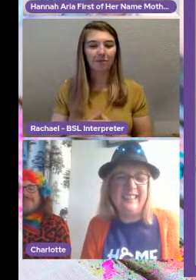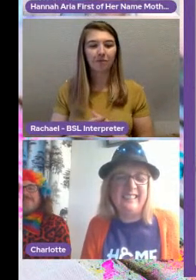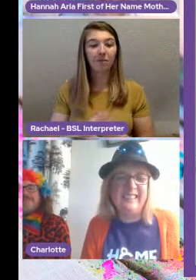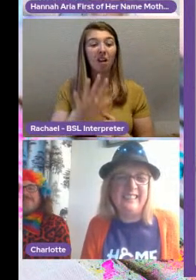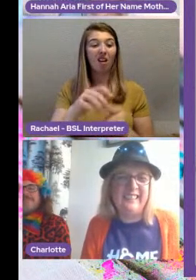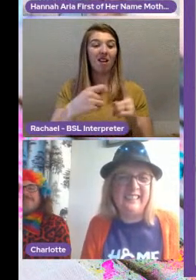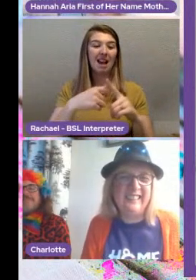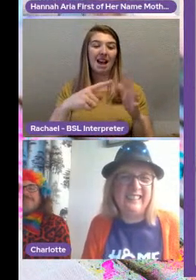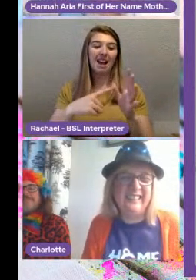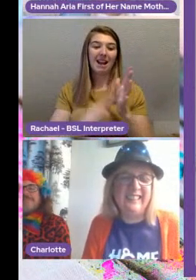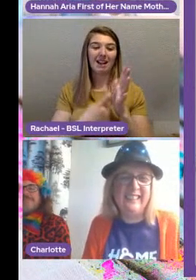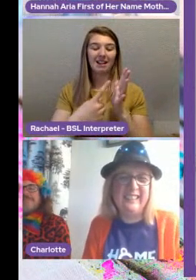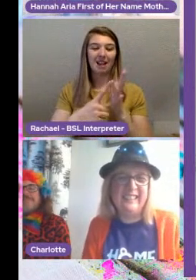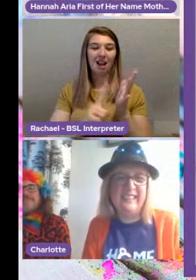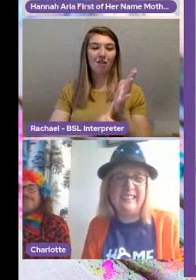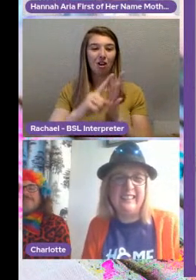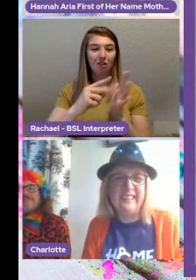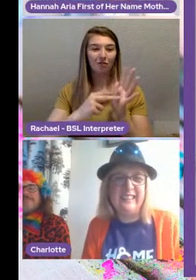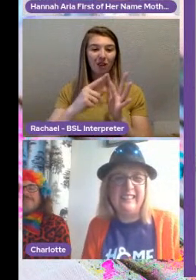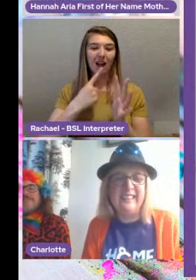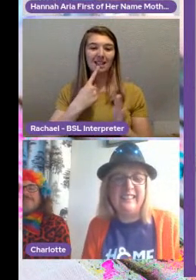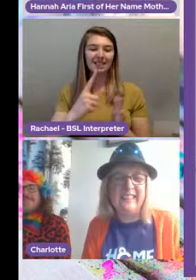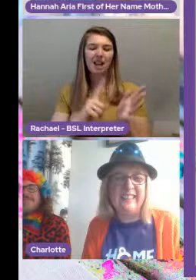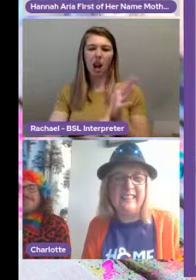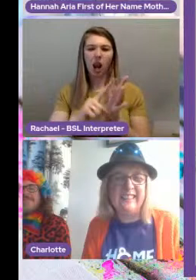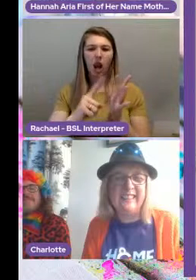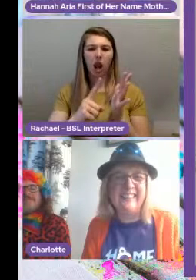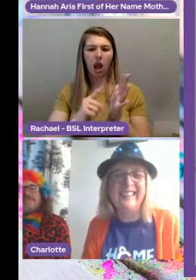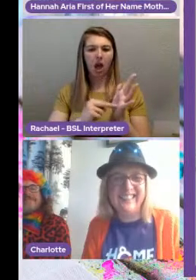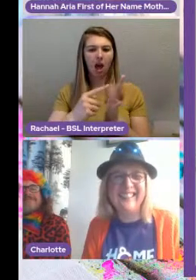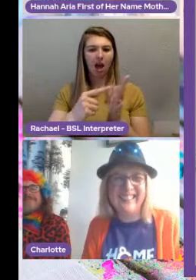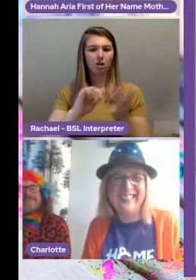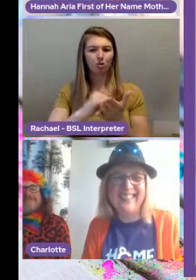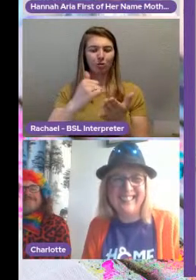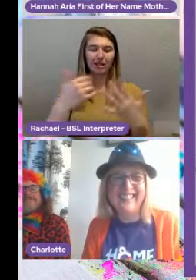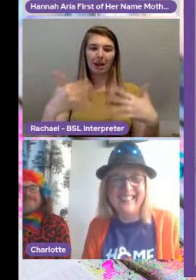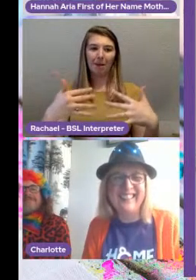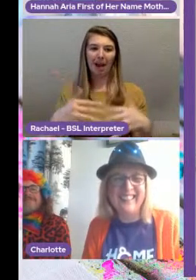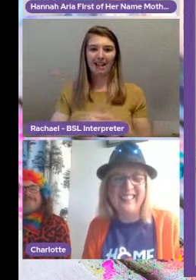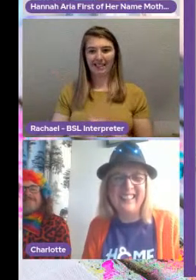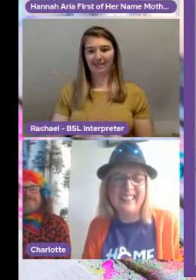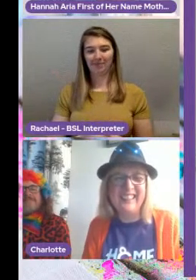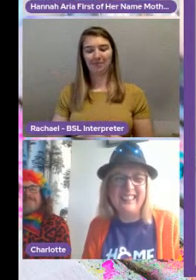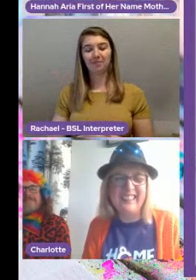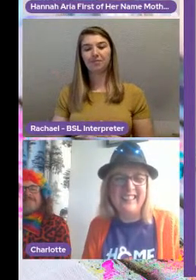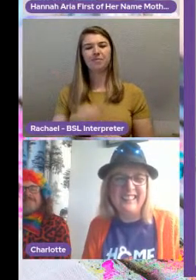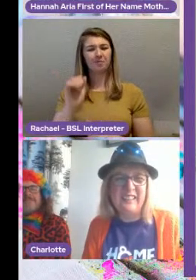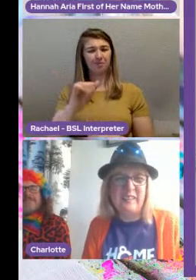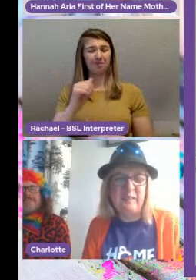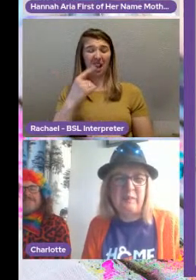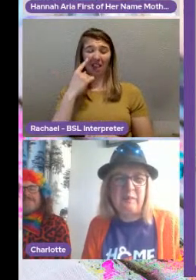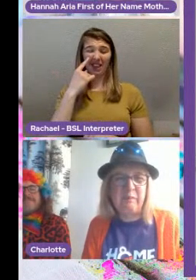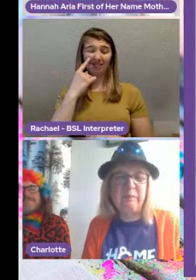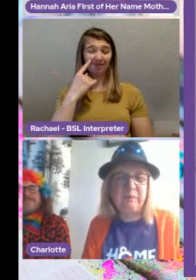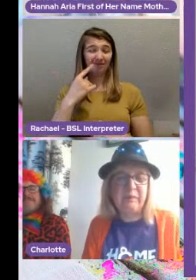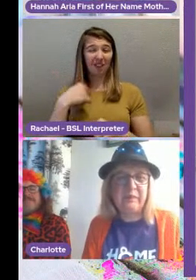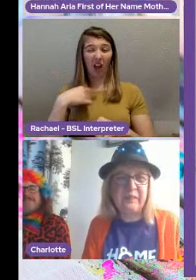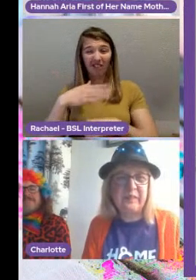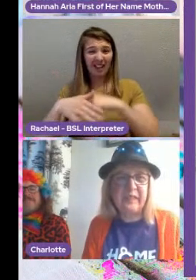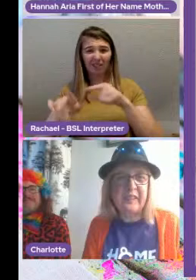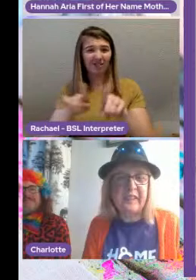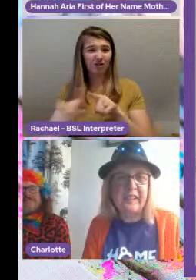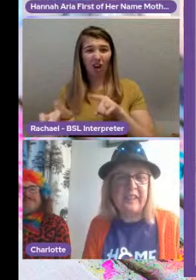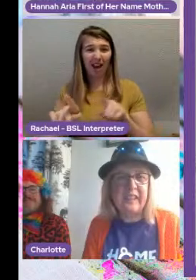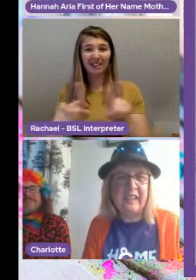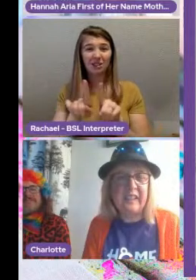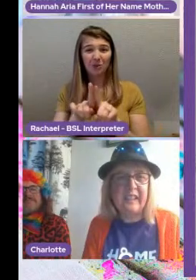amazing. I've never tried that either. I think I do need to sign up. I need to, because it's strange. You go to university or you go